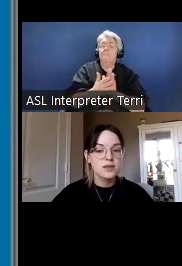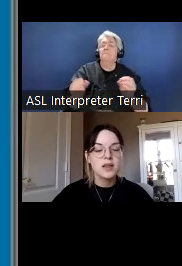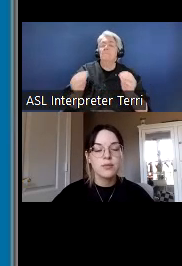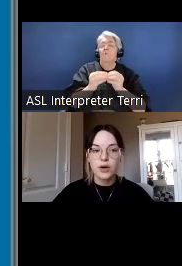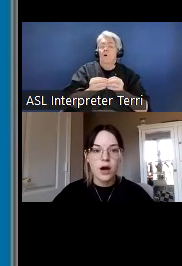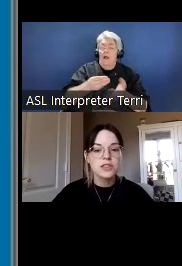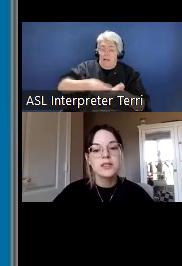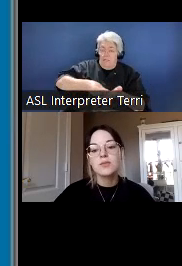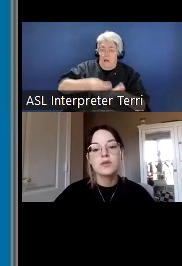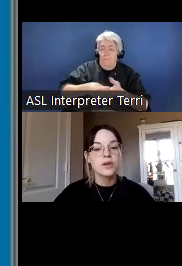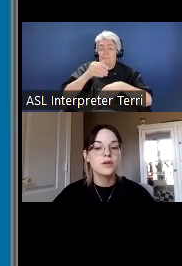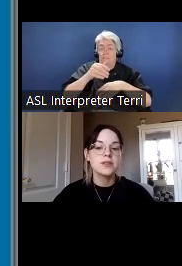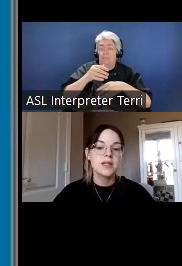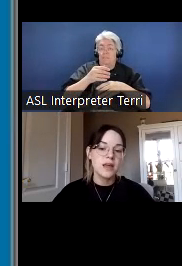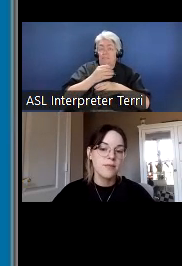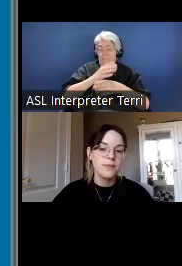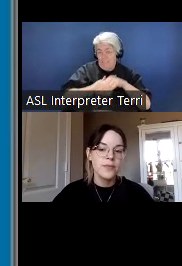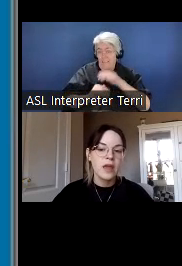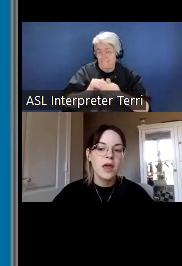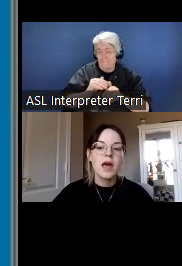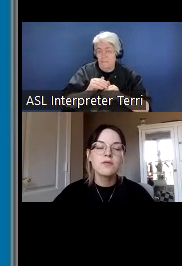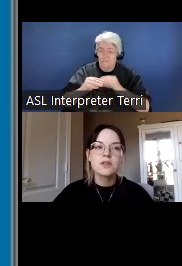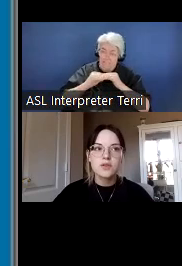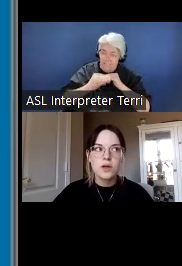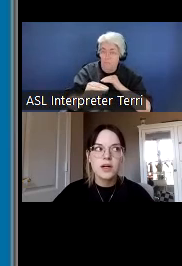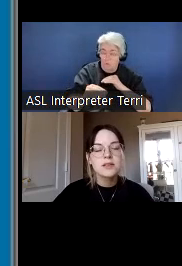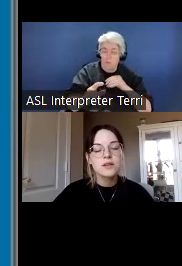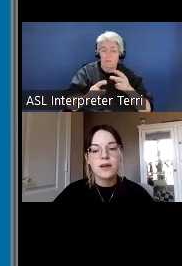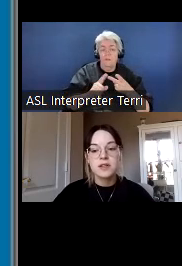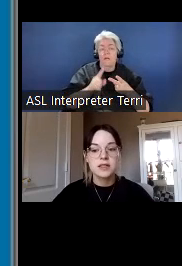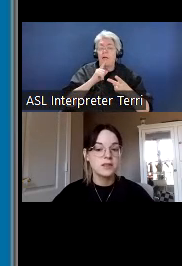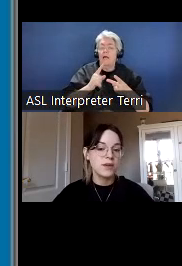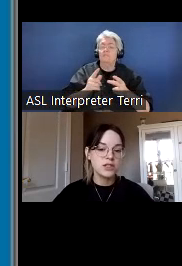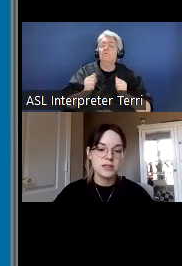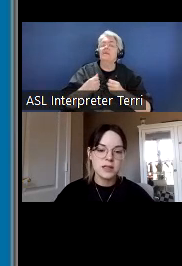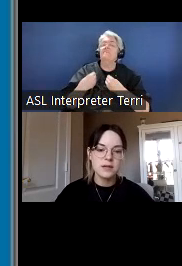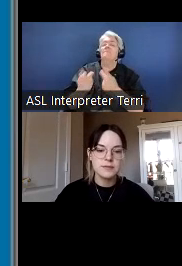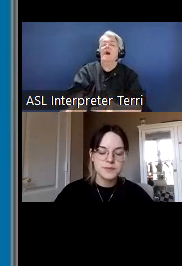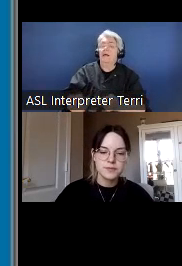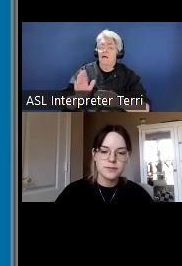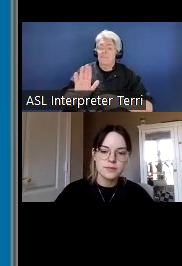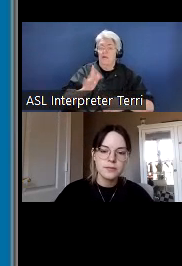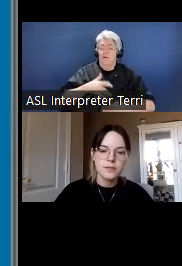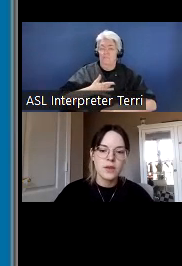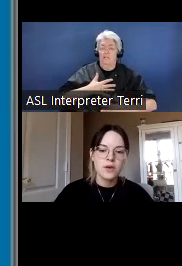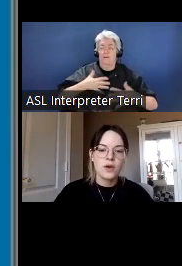the concerns and precautions most critical to them, and restore a survivor's sense of agency.